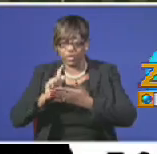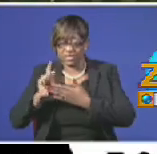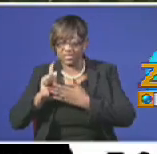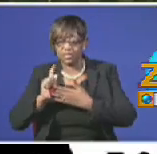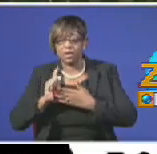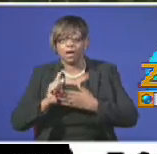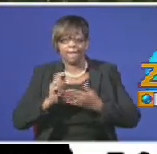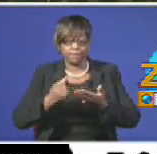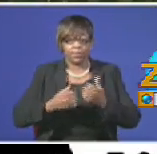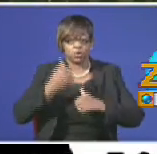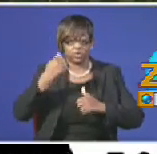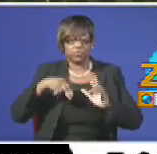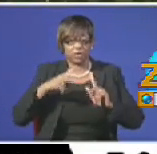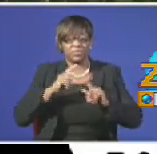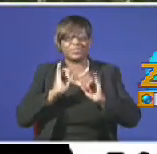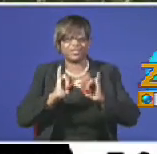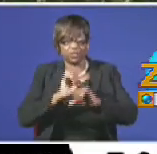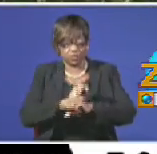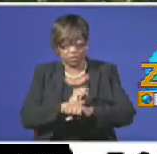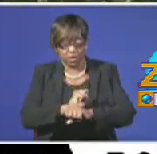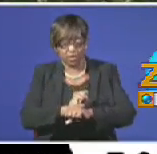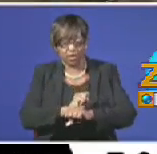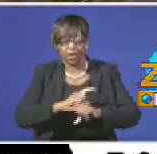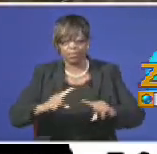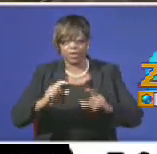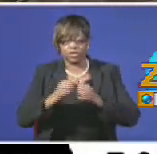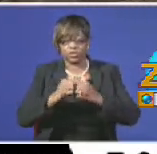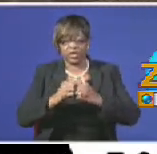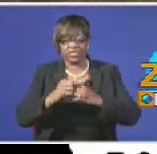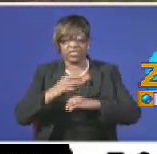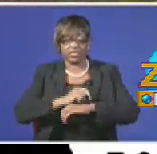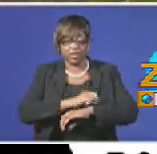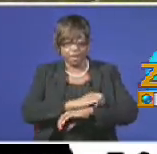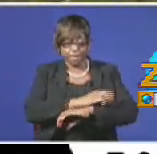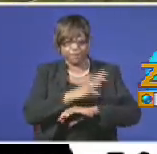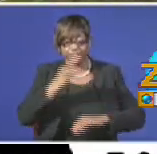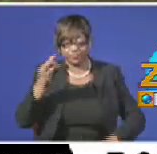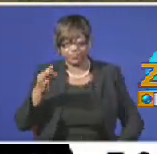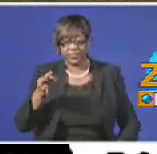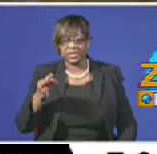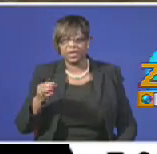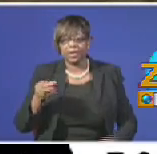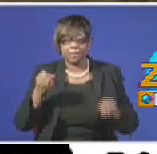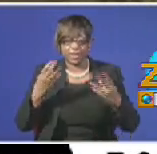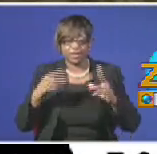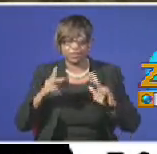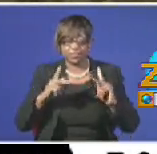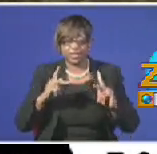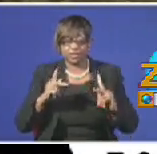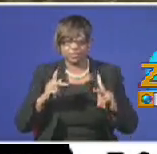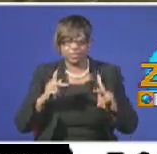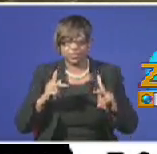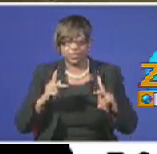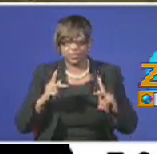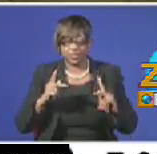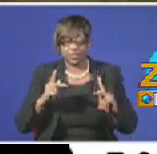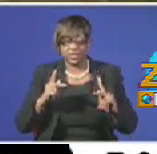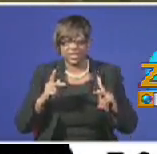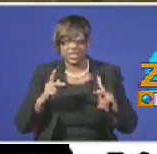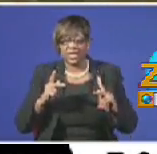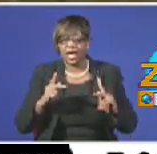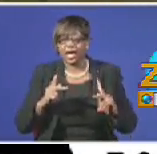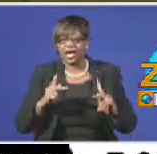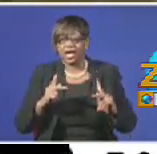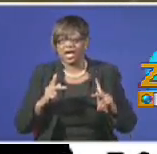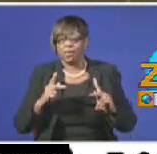been working full-time. He says with the pandemic, most people's priorities have understandably been keeping people fed. But the National Trust is